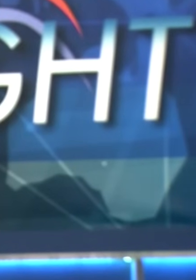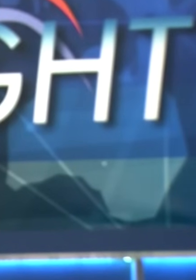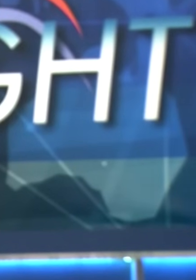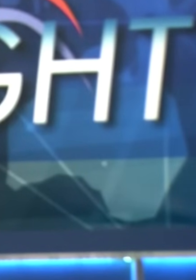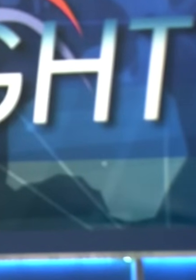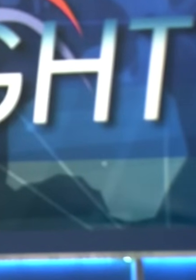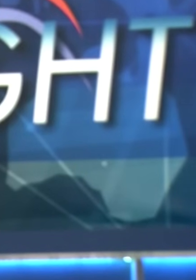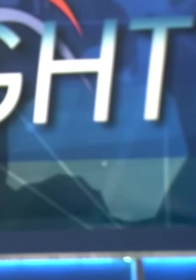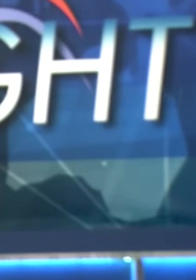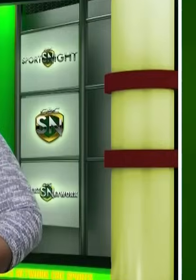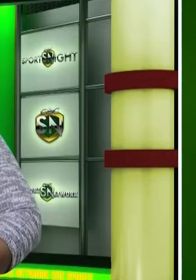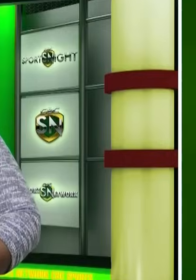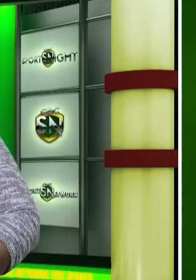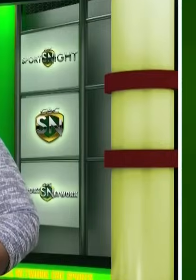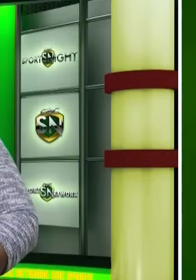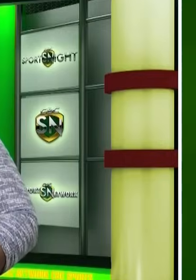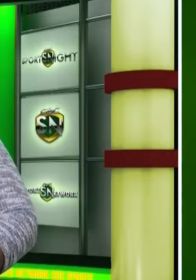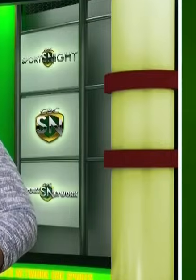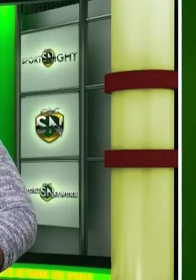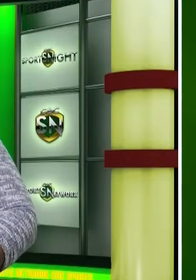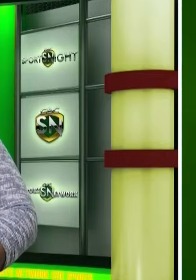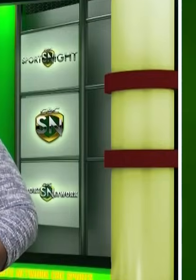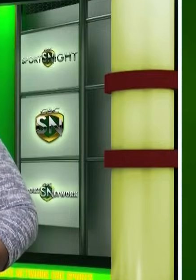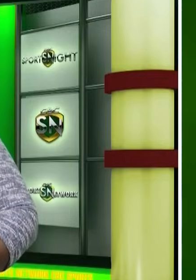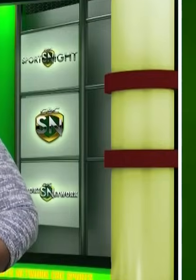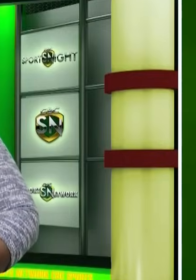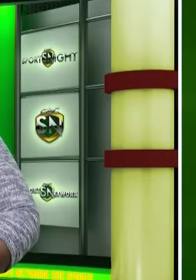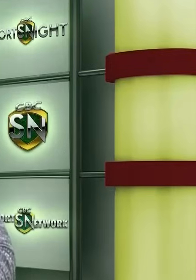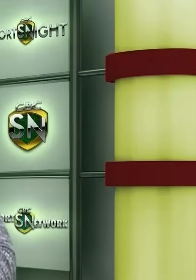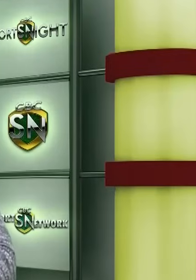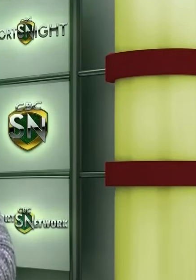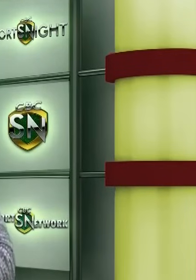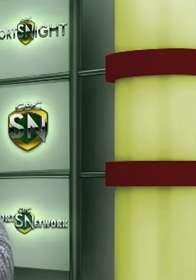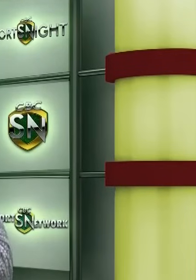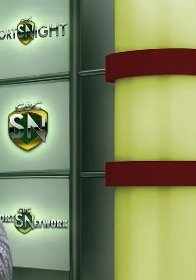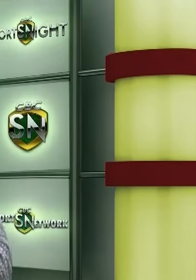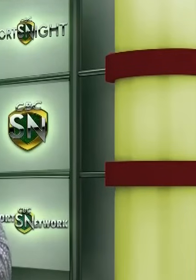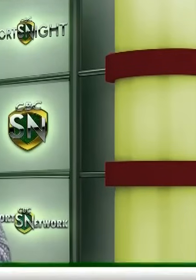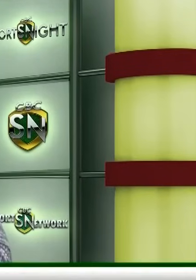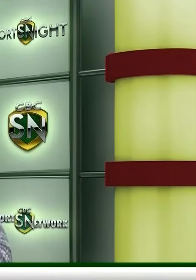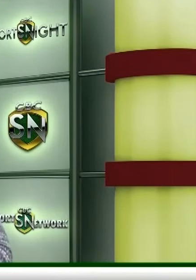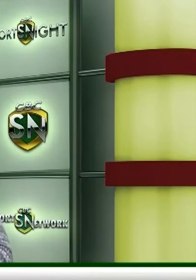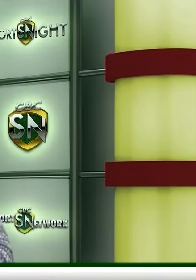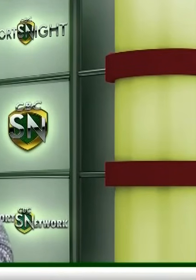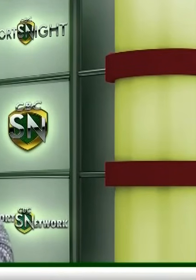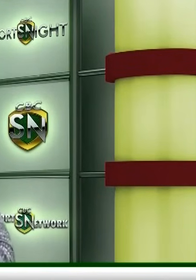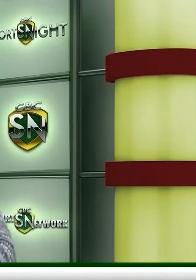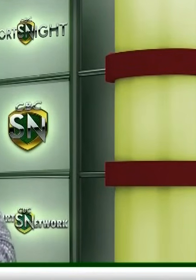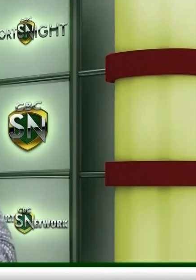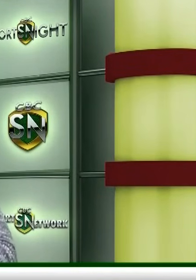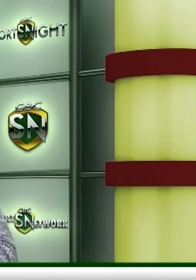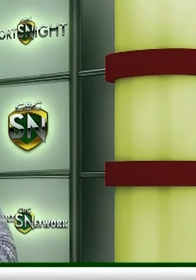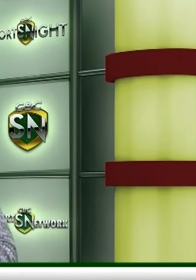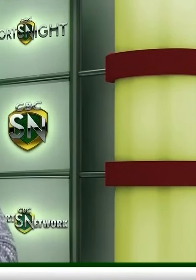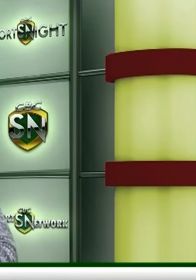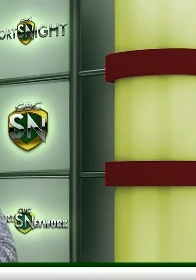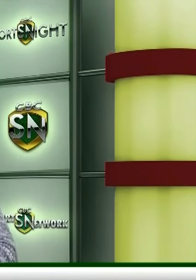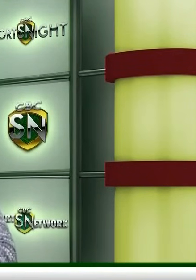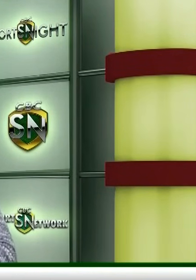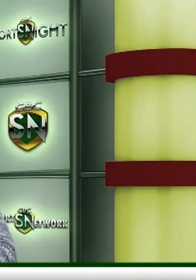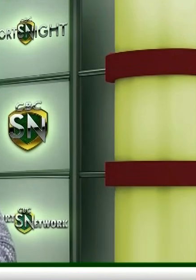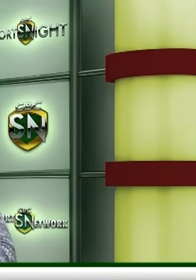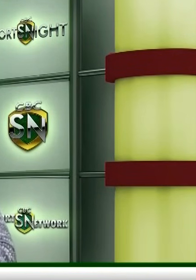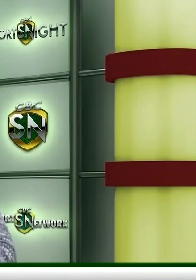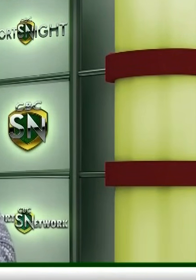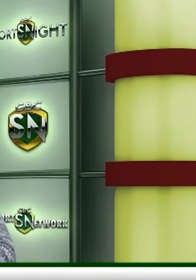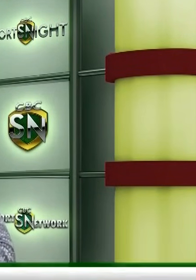Time for the second half in sports. Now back over to Anne-Marie. Thanks, Lisa. I promised surfing, and Barbados surfer Noah Campbell today